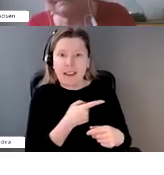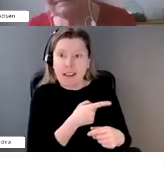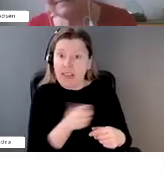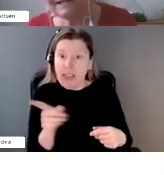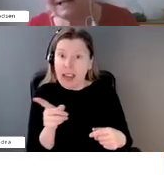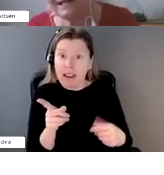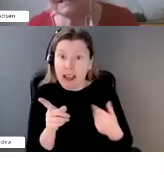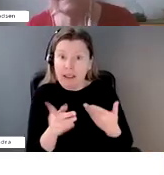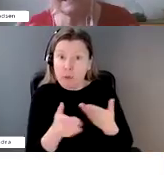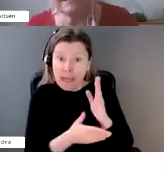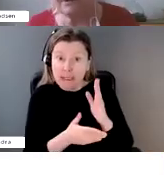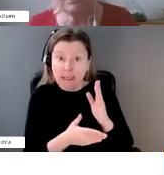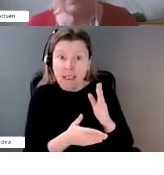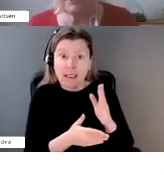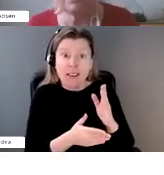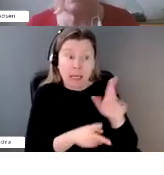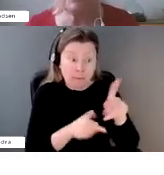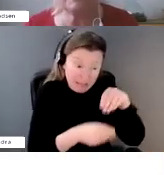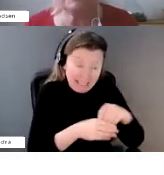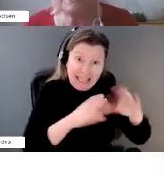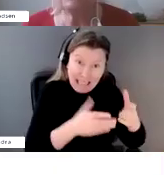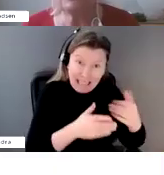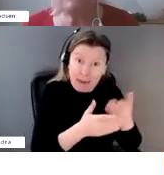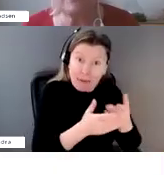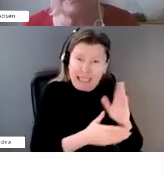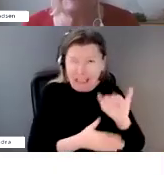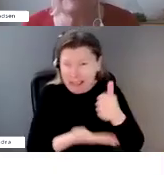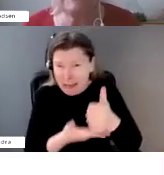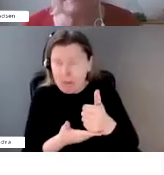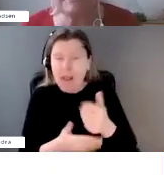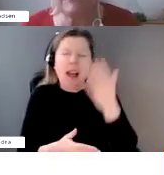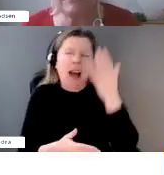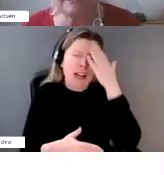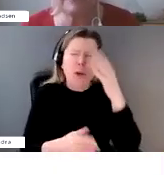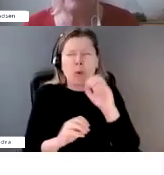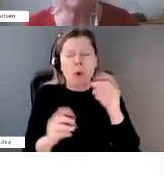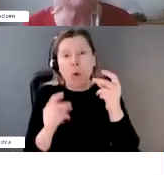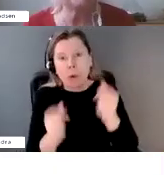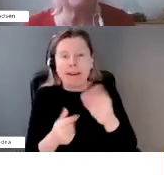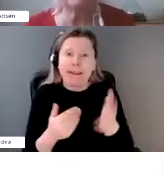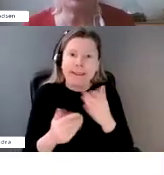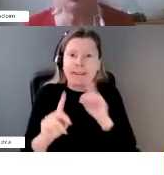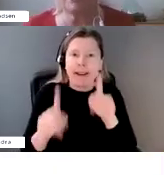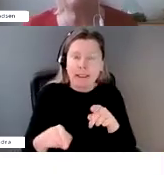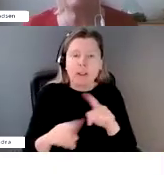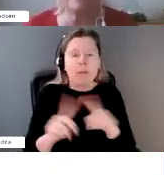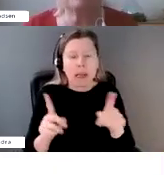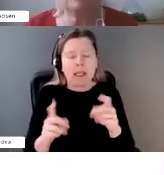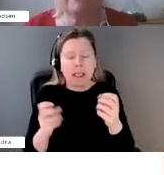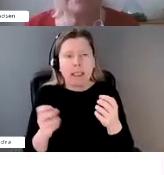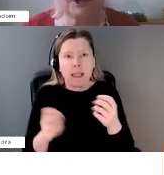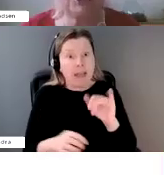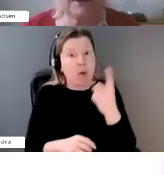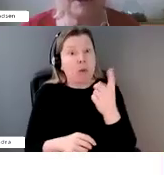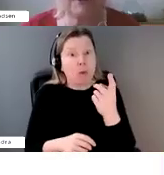well. Does that help with regard to it? I know there's no fast, easy answer for that one, but there is a lot of, and that was